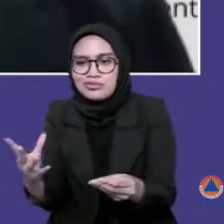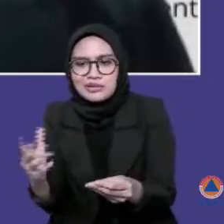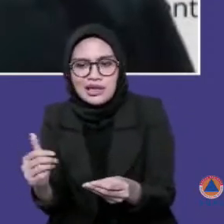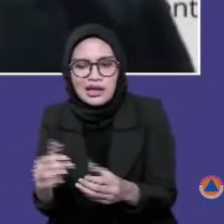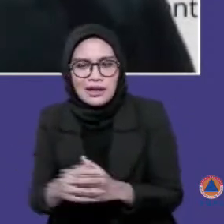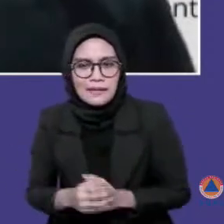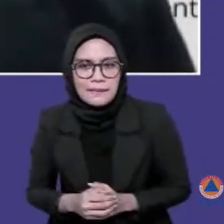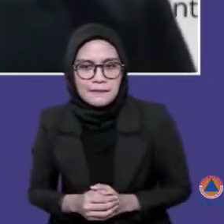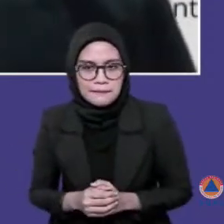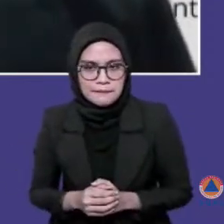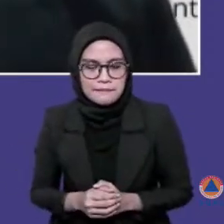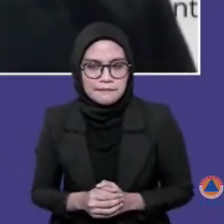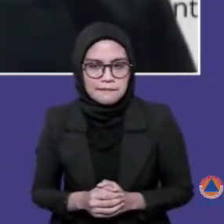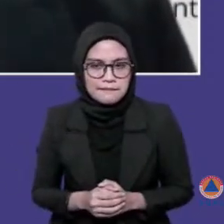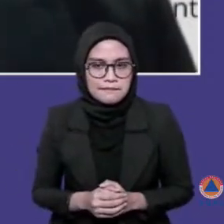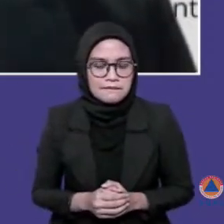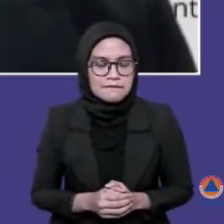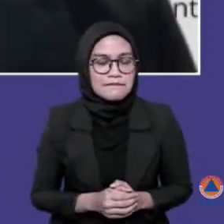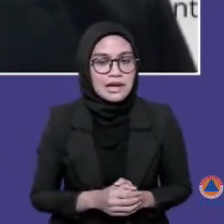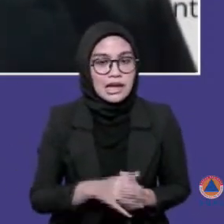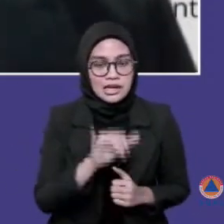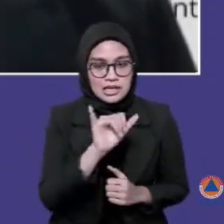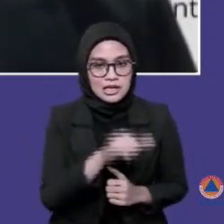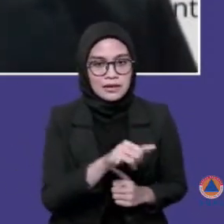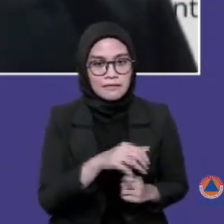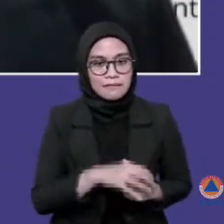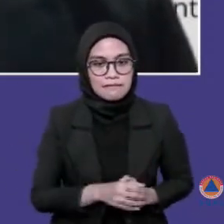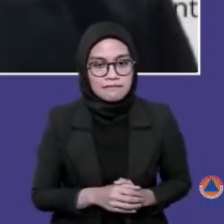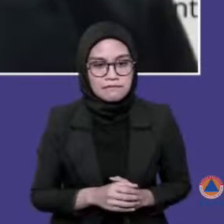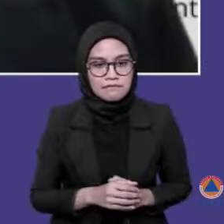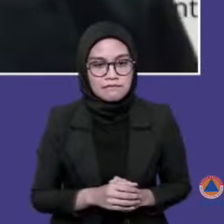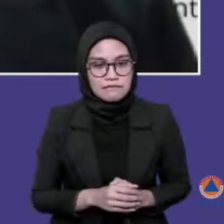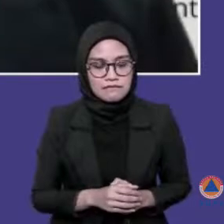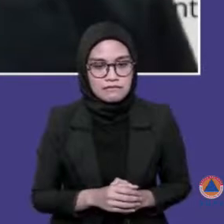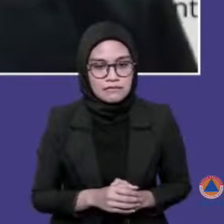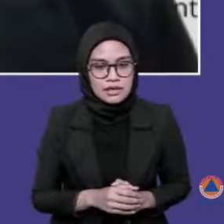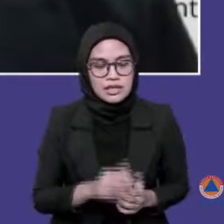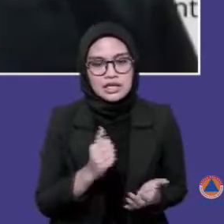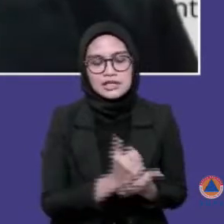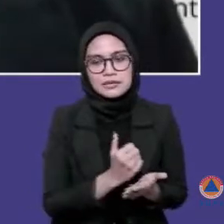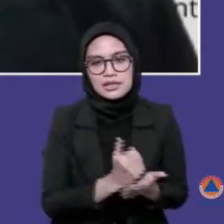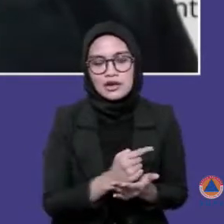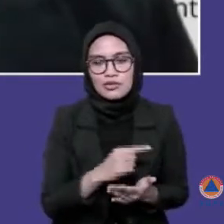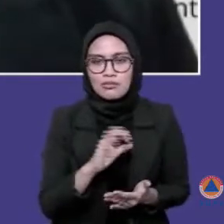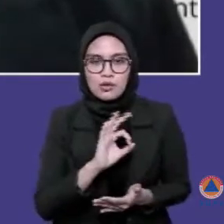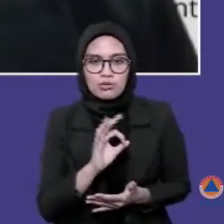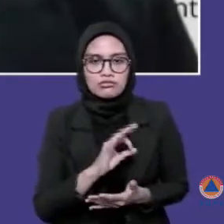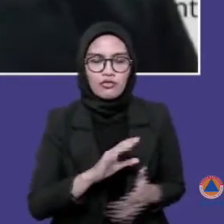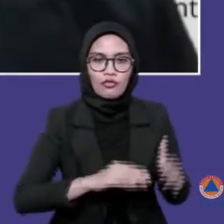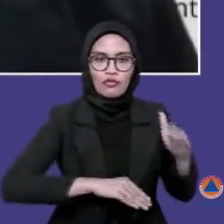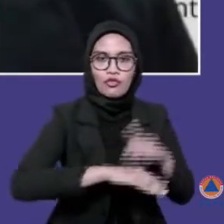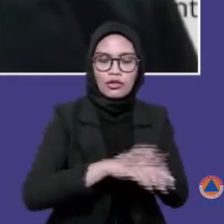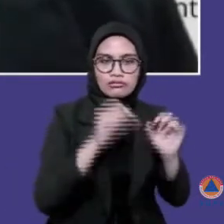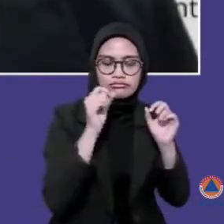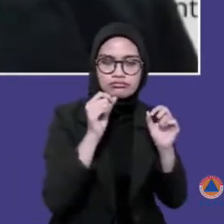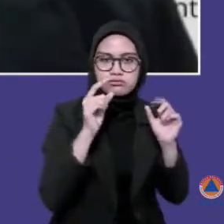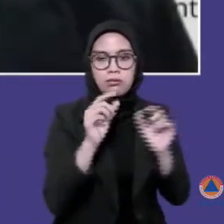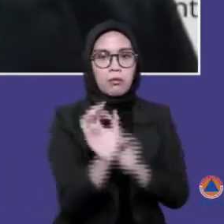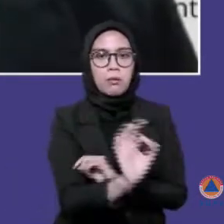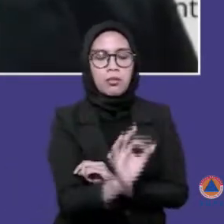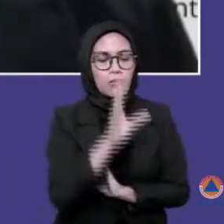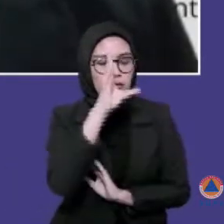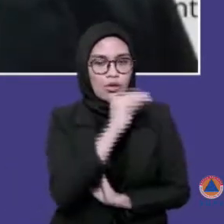any timing on that. Yes, I'm not fully aware of that, but I will looking